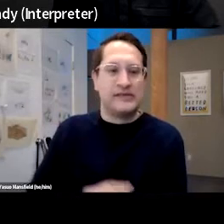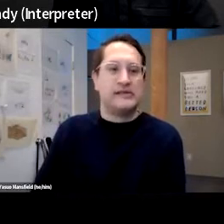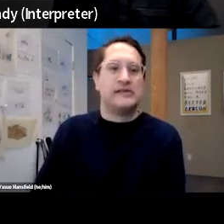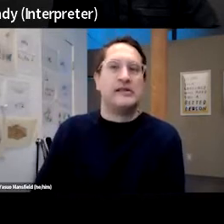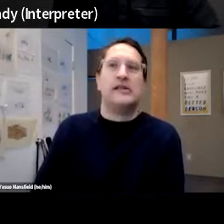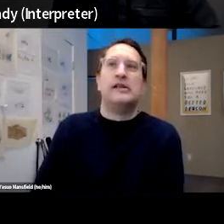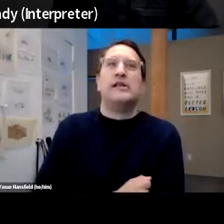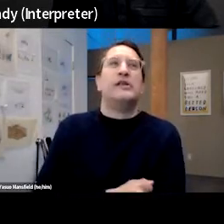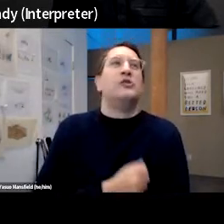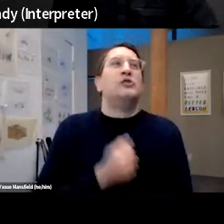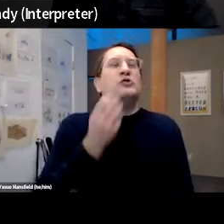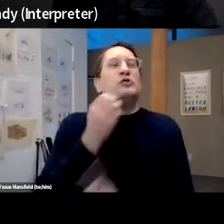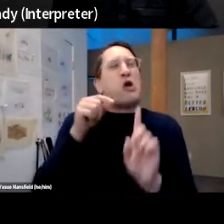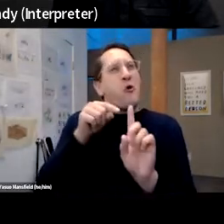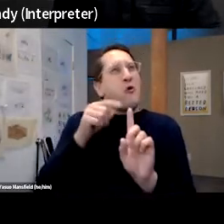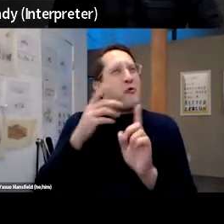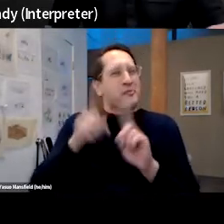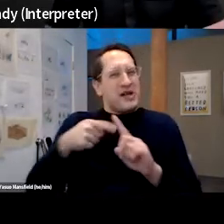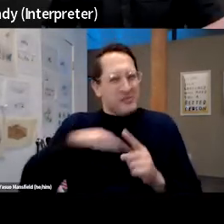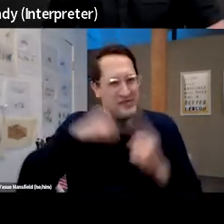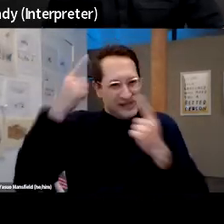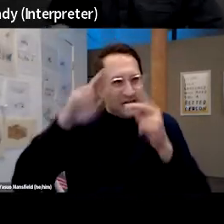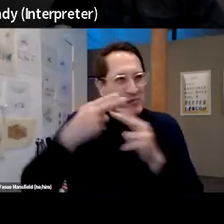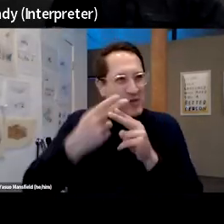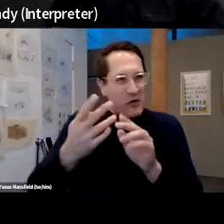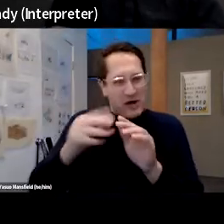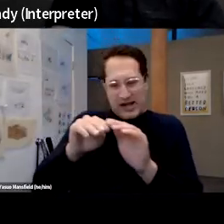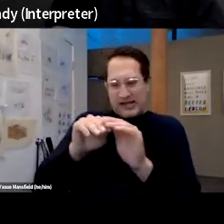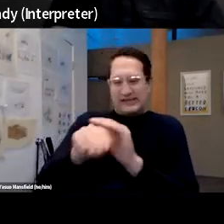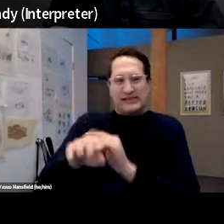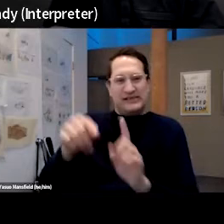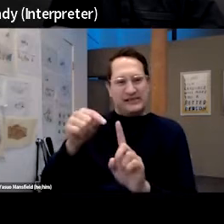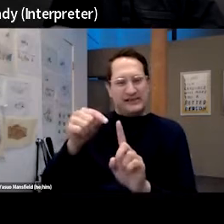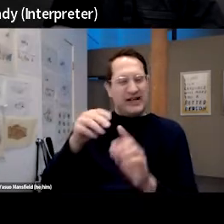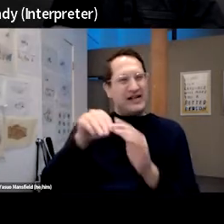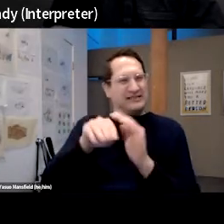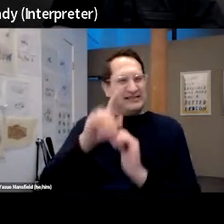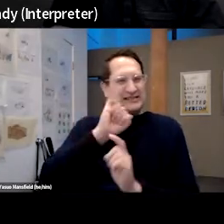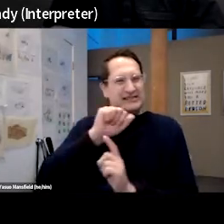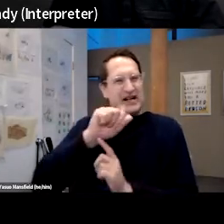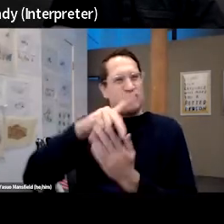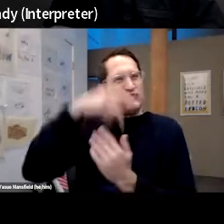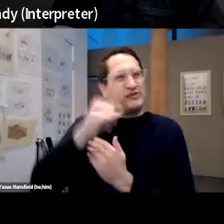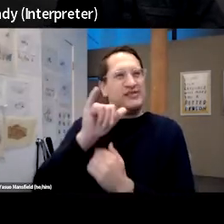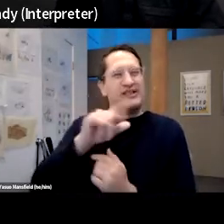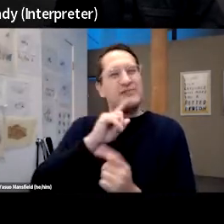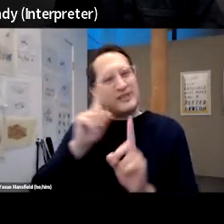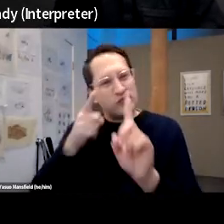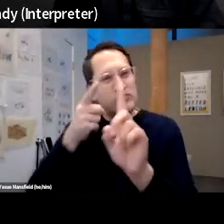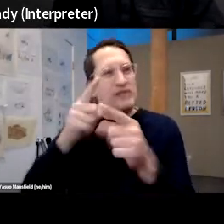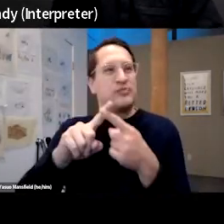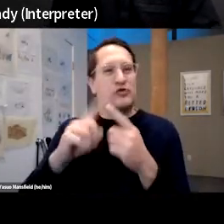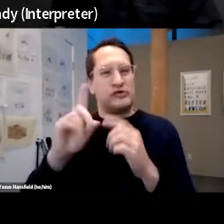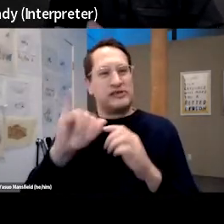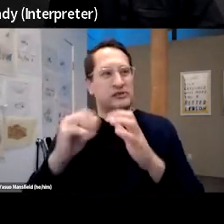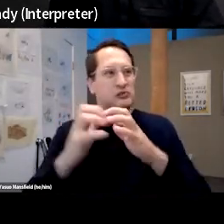marginalized deserved the best. And so to that end, I was thinking about accessibility. Access is